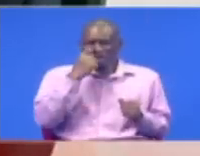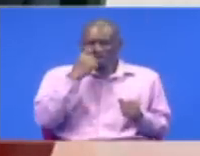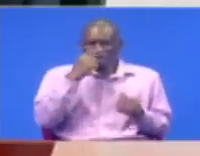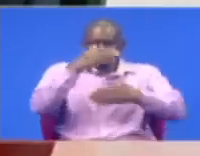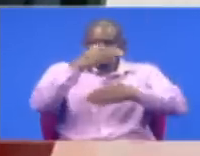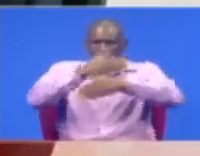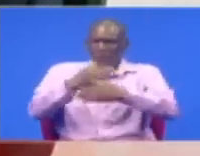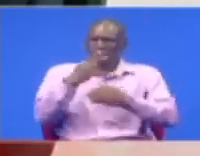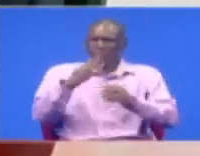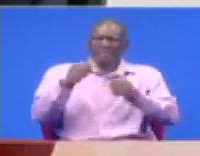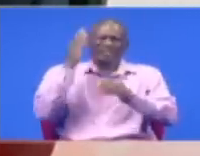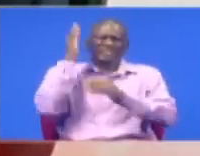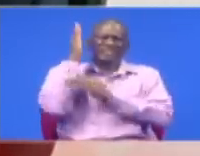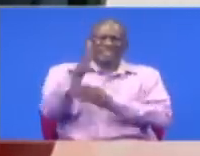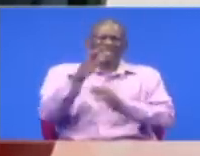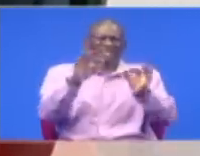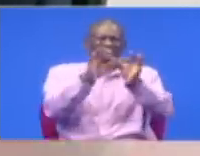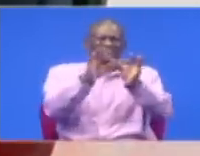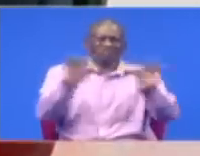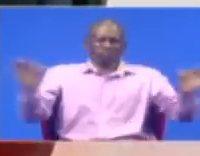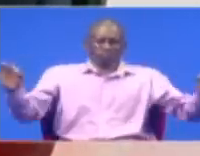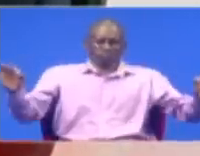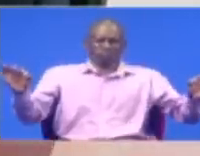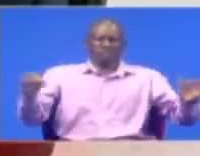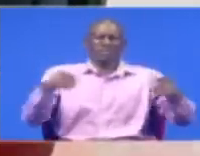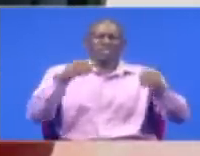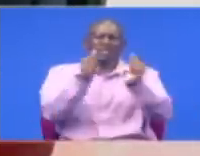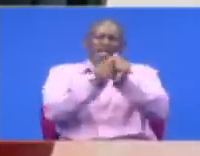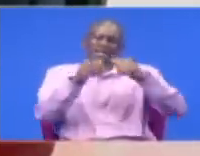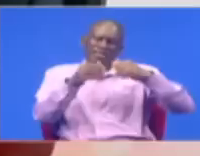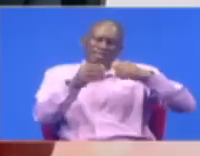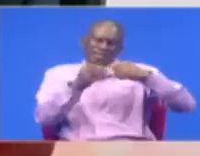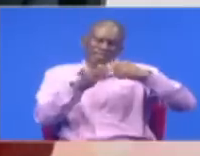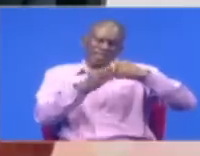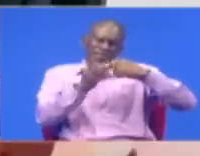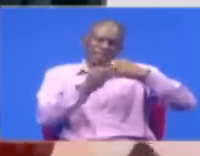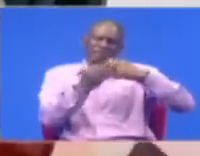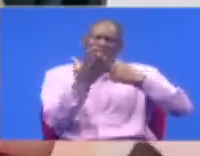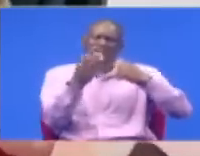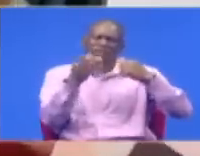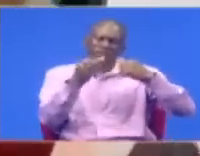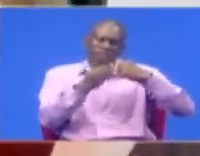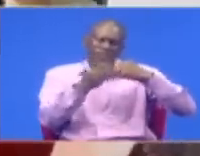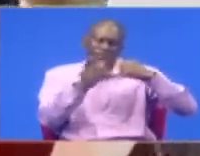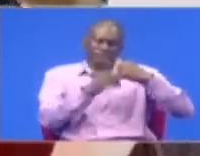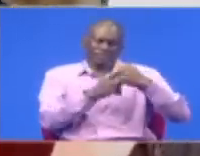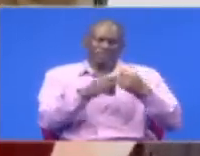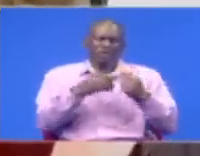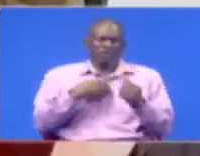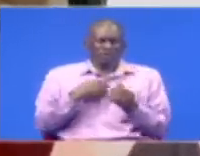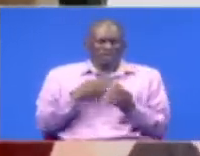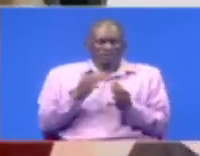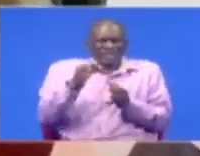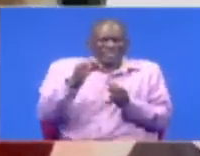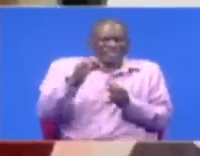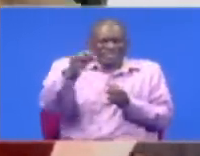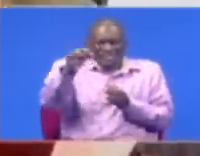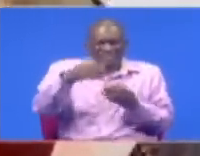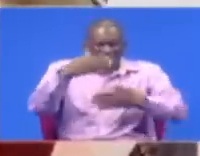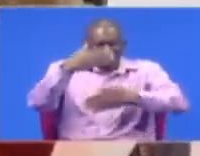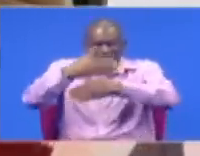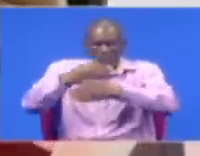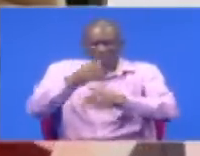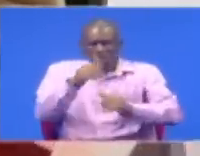as a straight line. Then in 1985-86, we had an extended boundary that